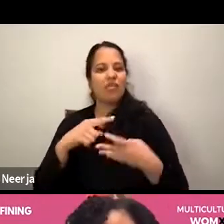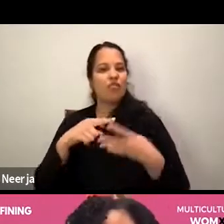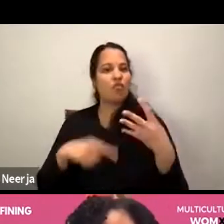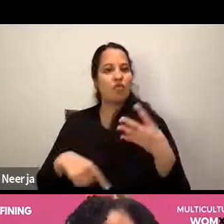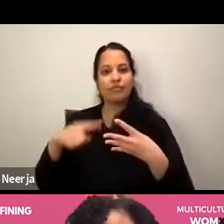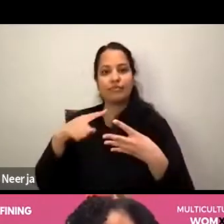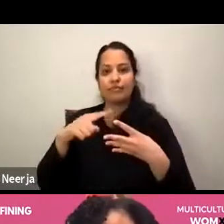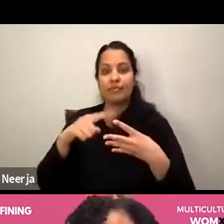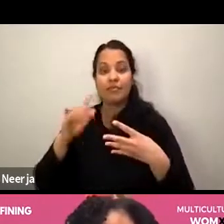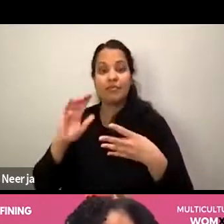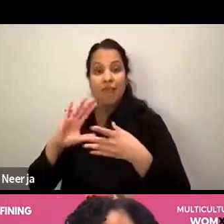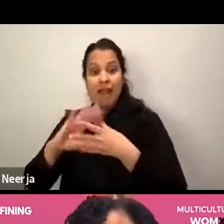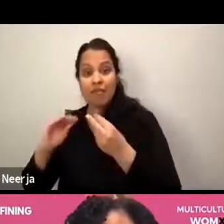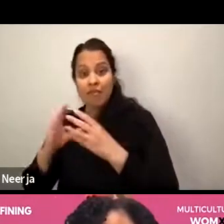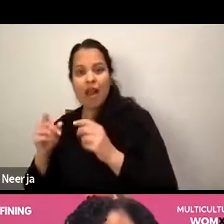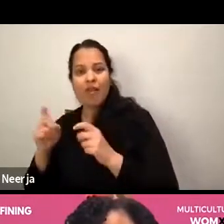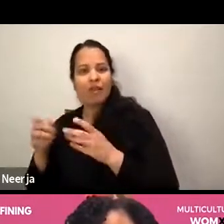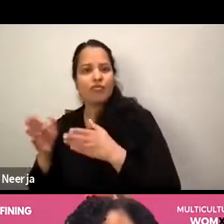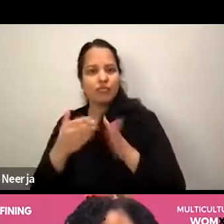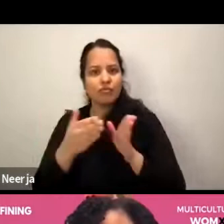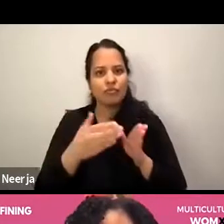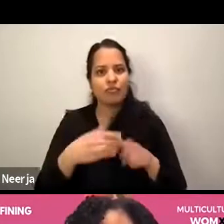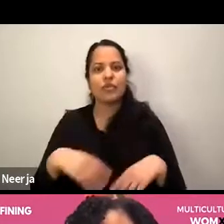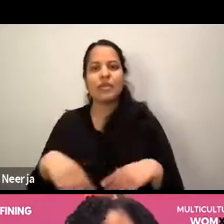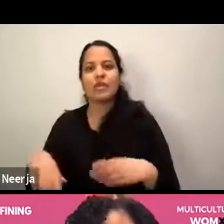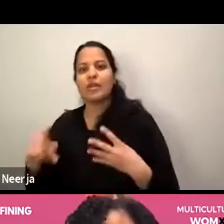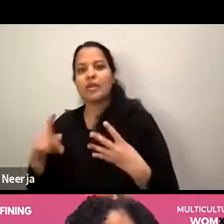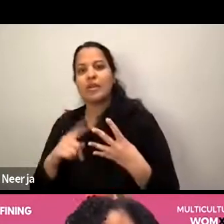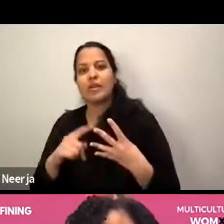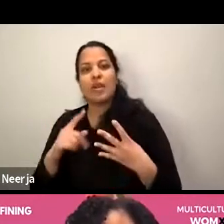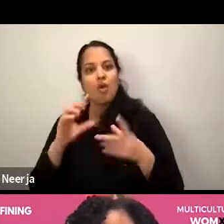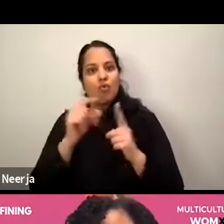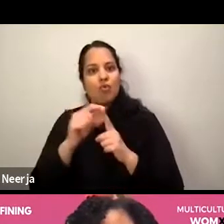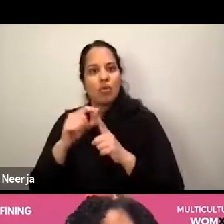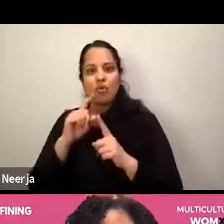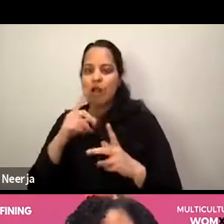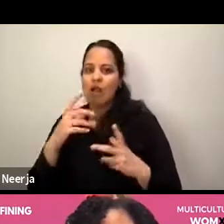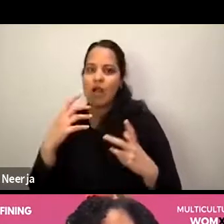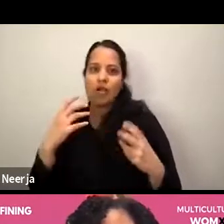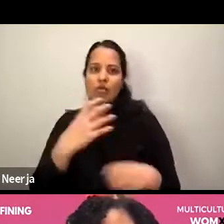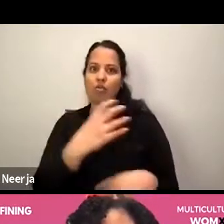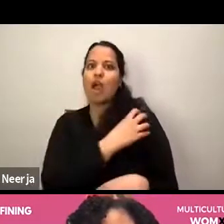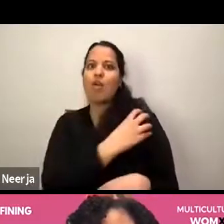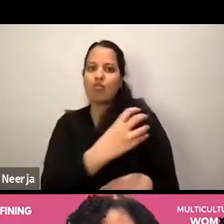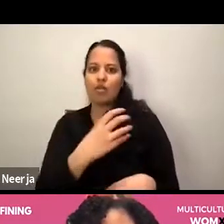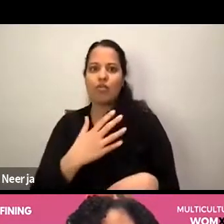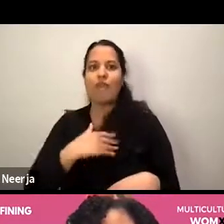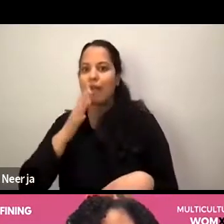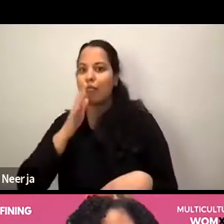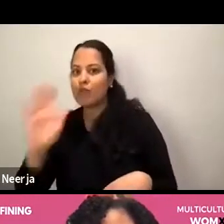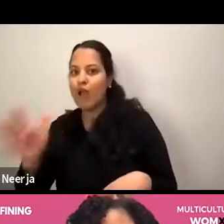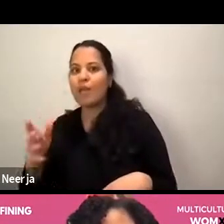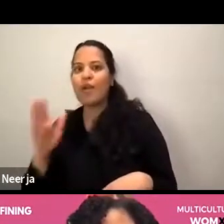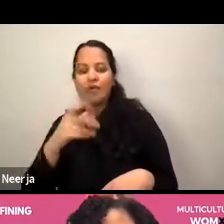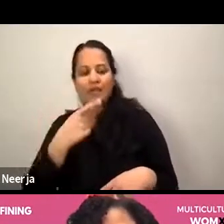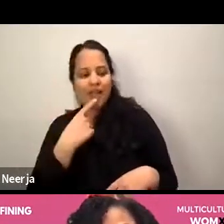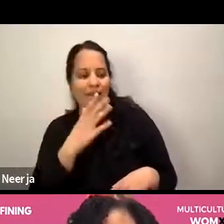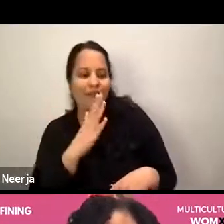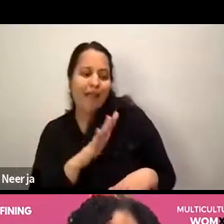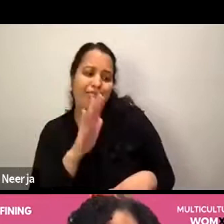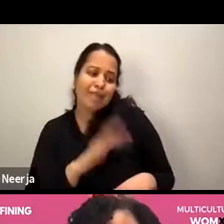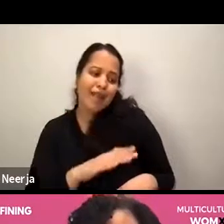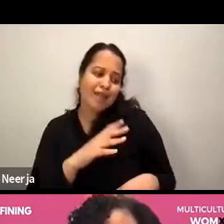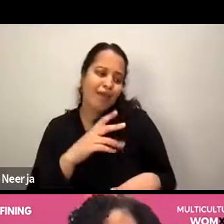thing is that words are powerful. My abuelita, my grandmother, always in the same sentence used to call me her little princess and